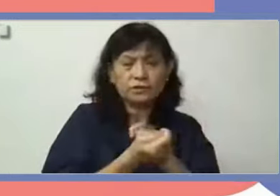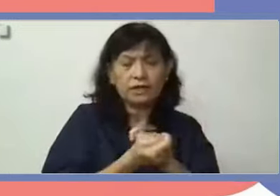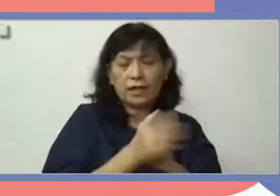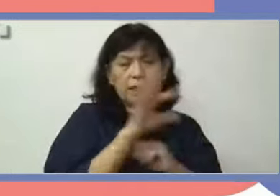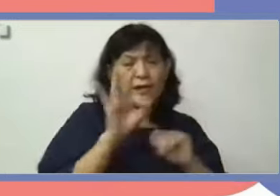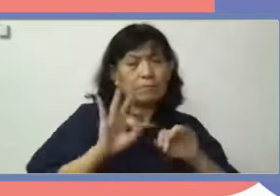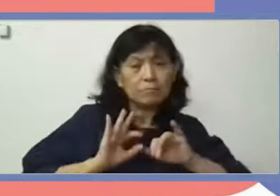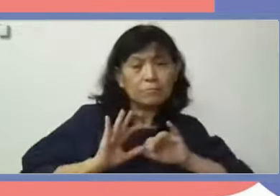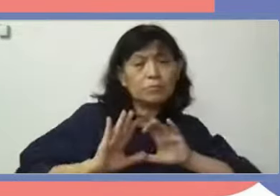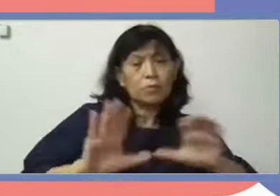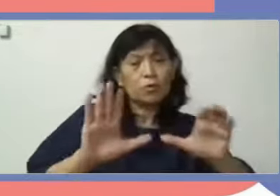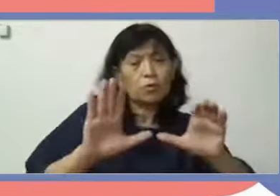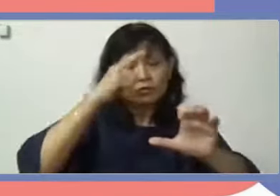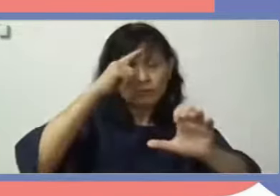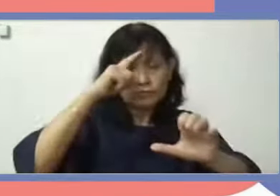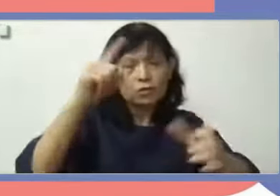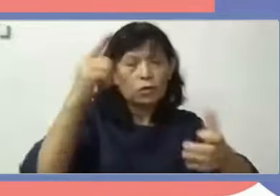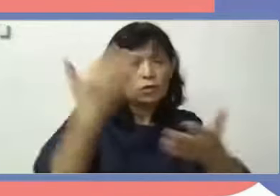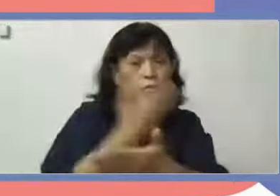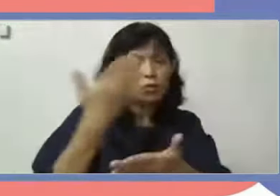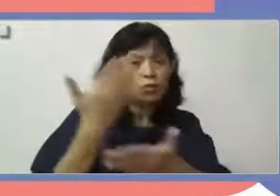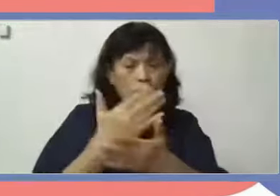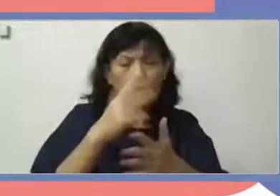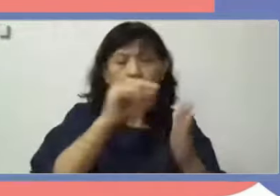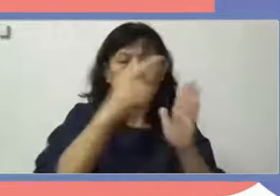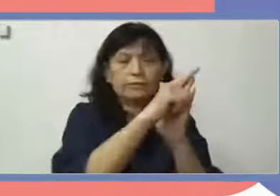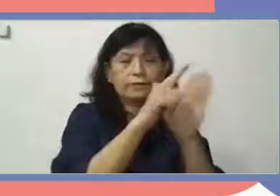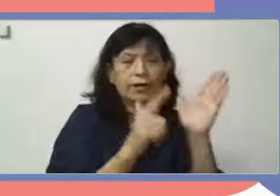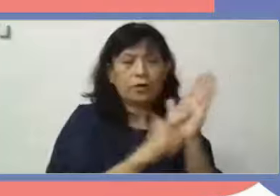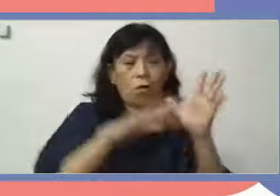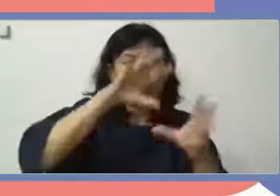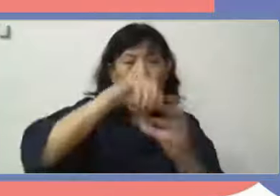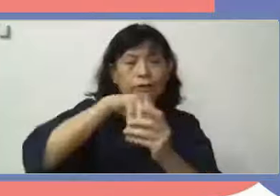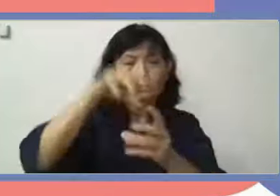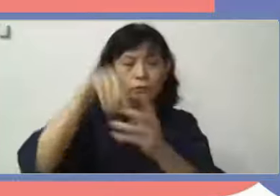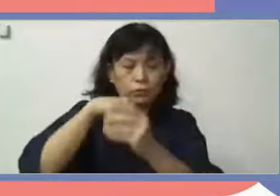change in laws and legislations that can reduce climate change.